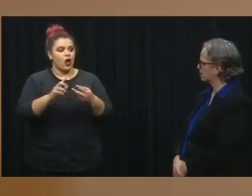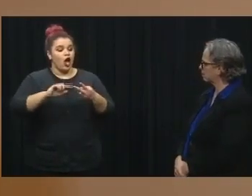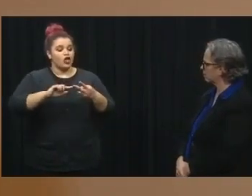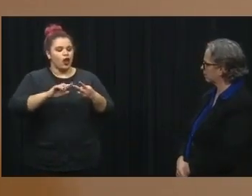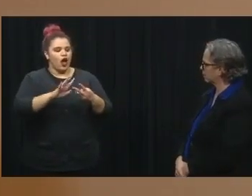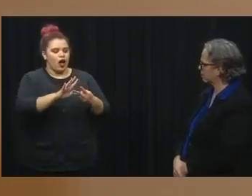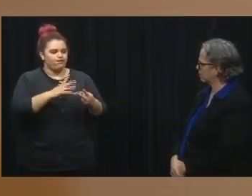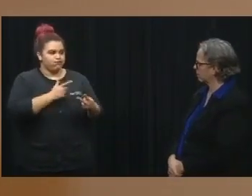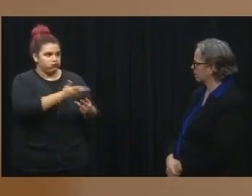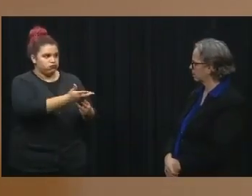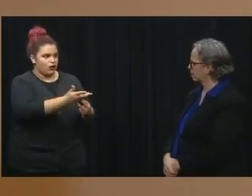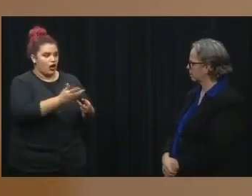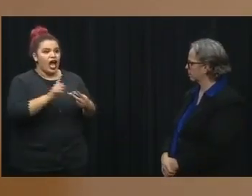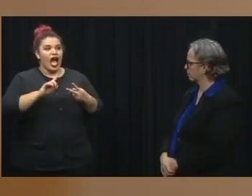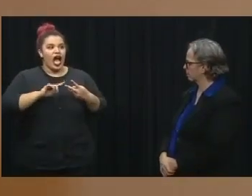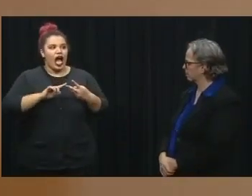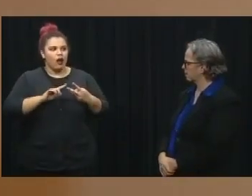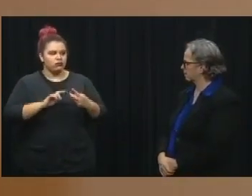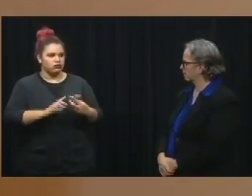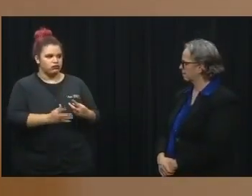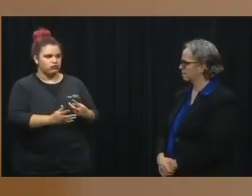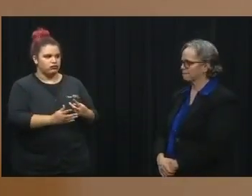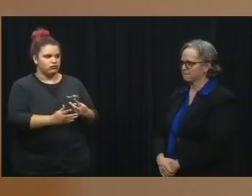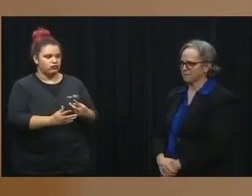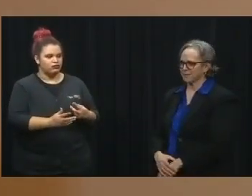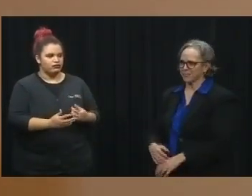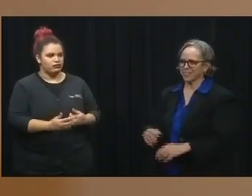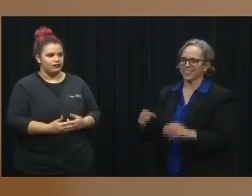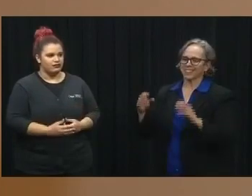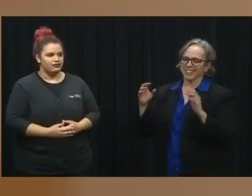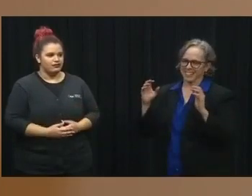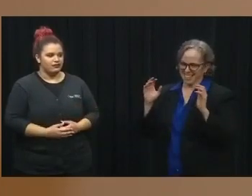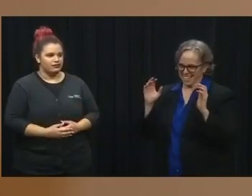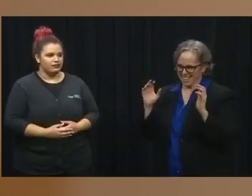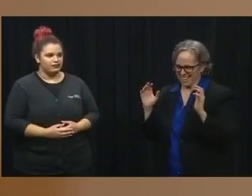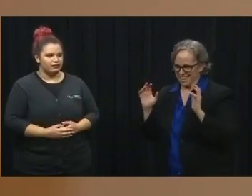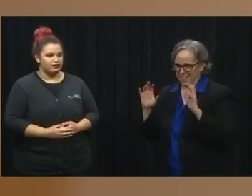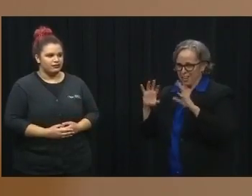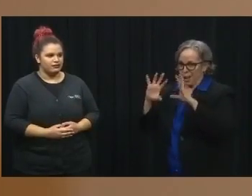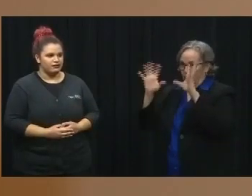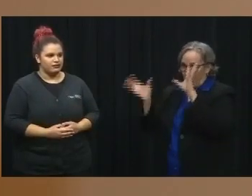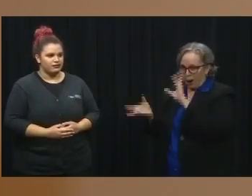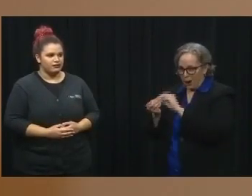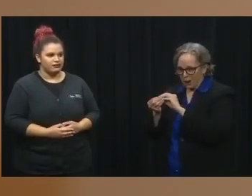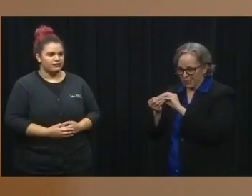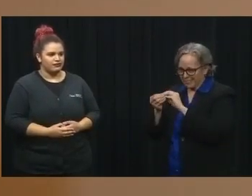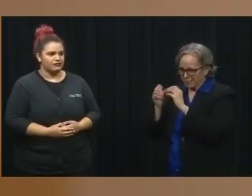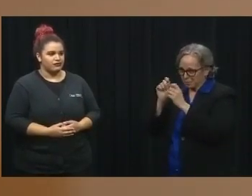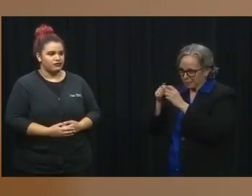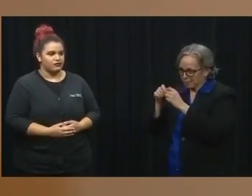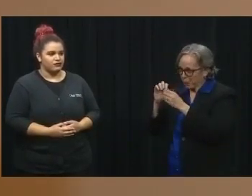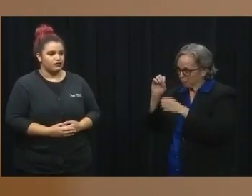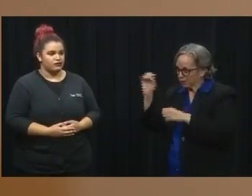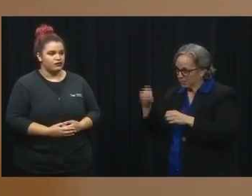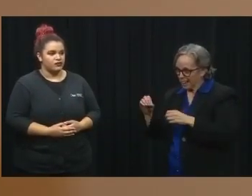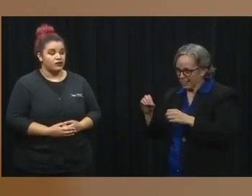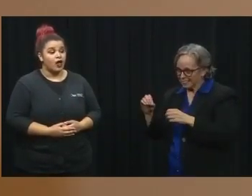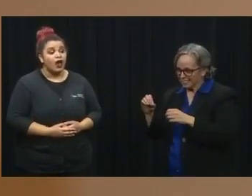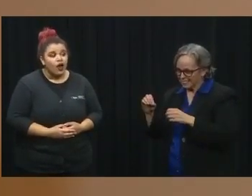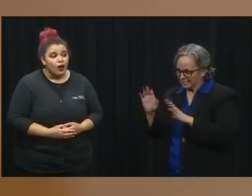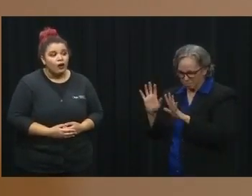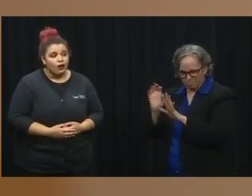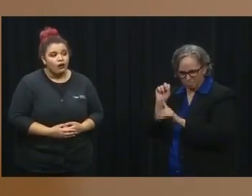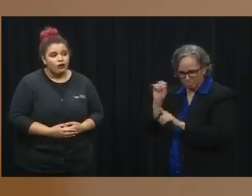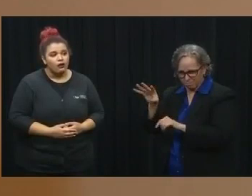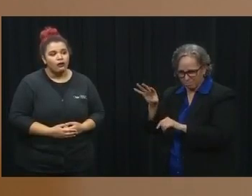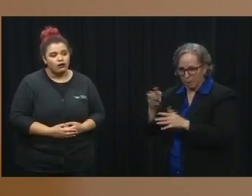Oh, go ahead. I was going to say, it's a percentage of the total, I believe. It's a percentage? Yeah, it's how many of our